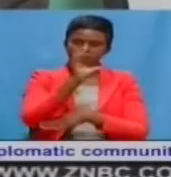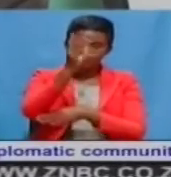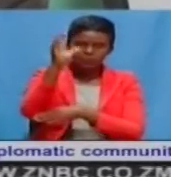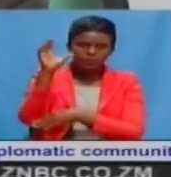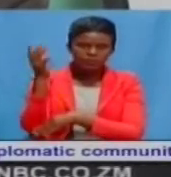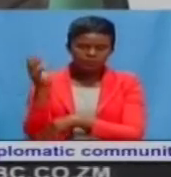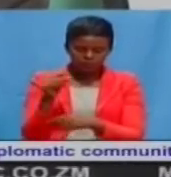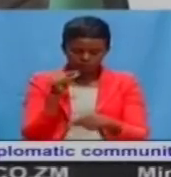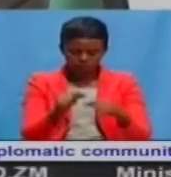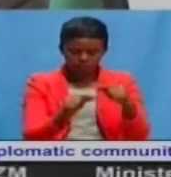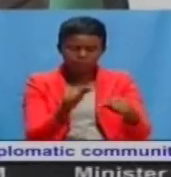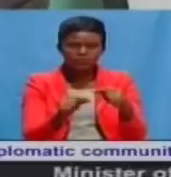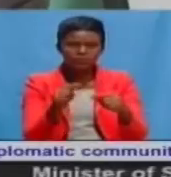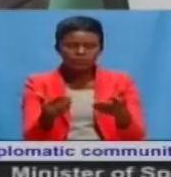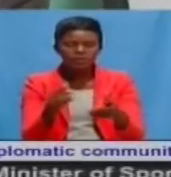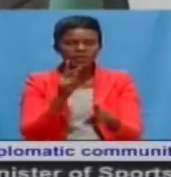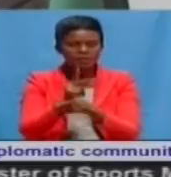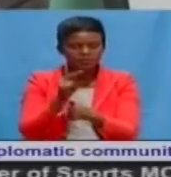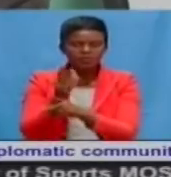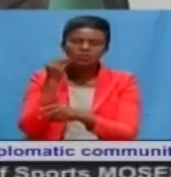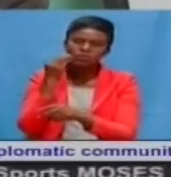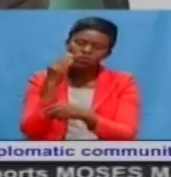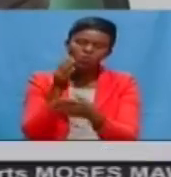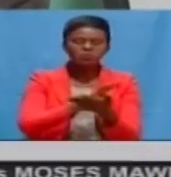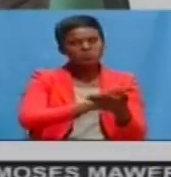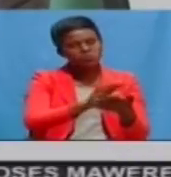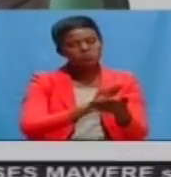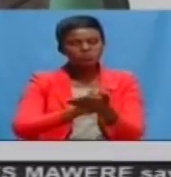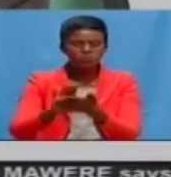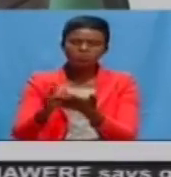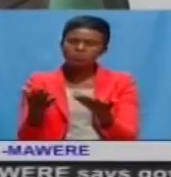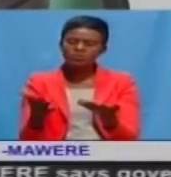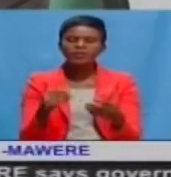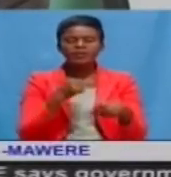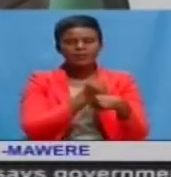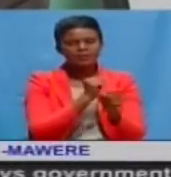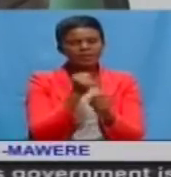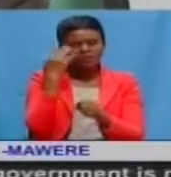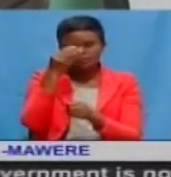and beautifying our surroundings, doing some landscaping,